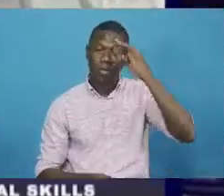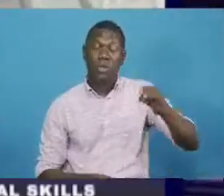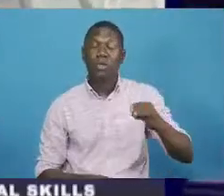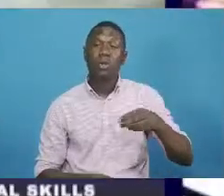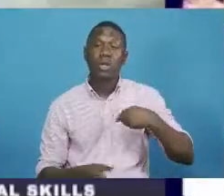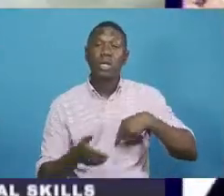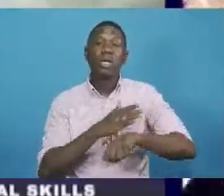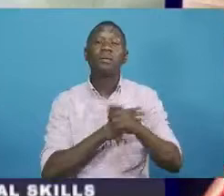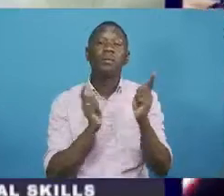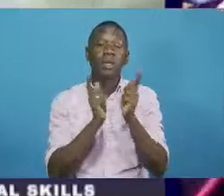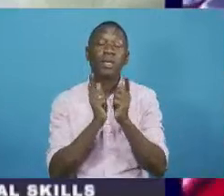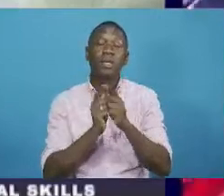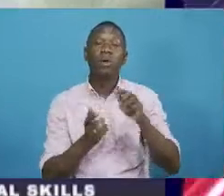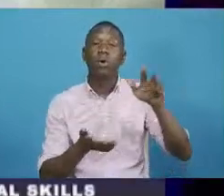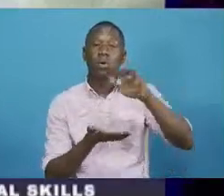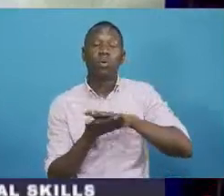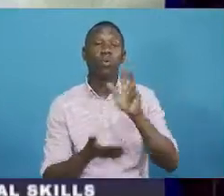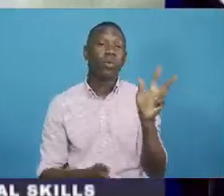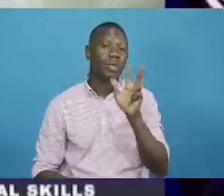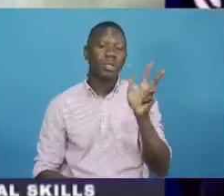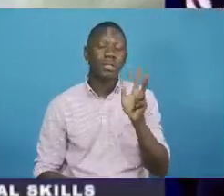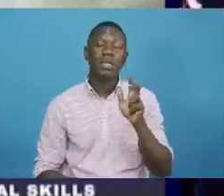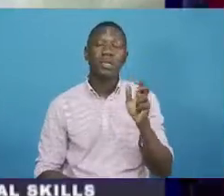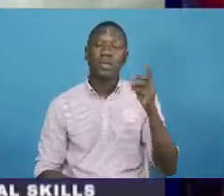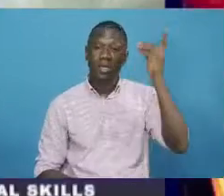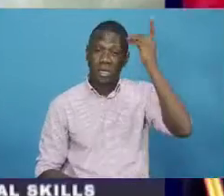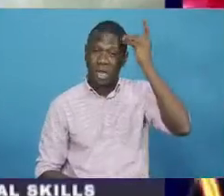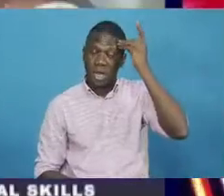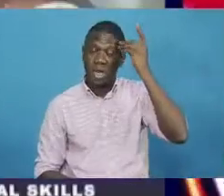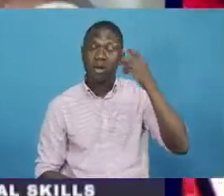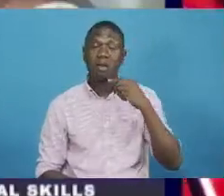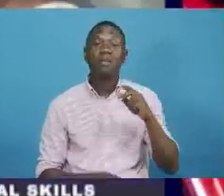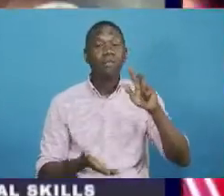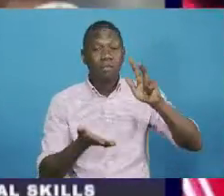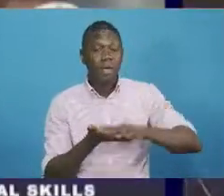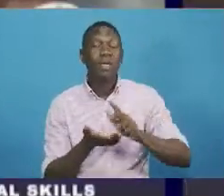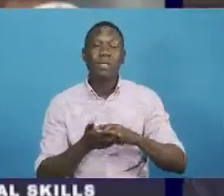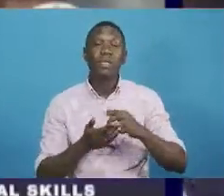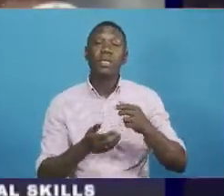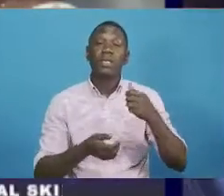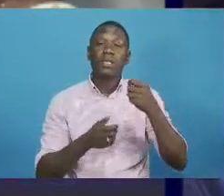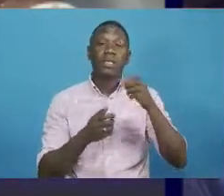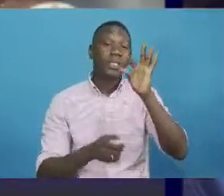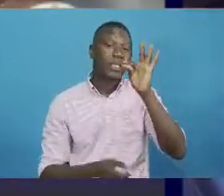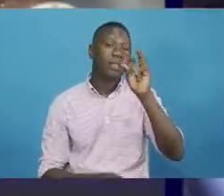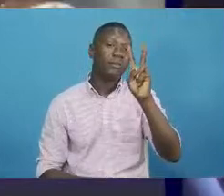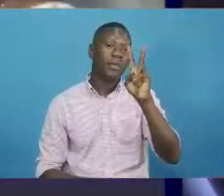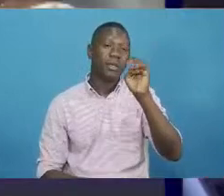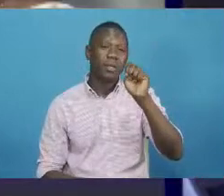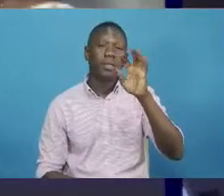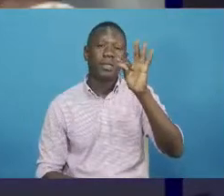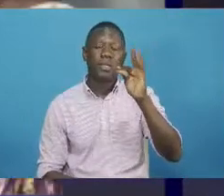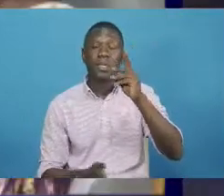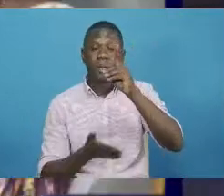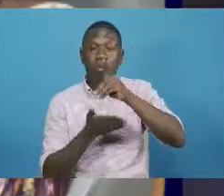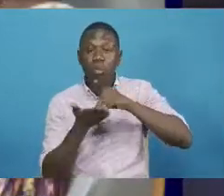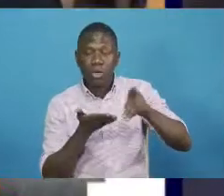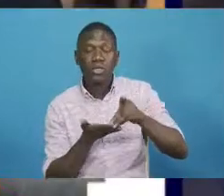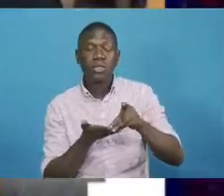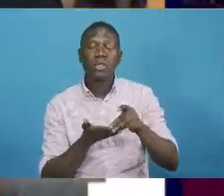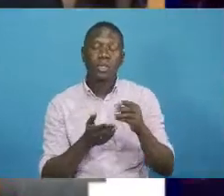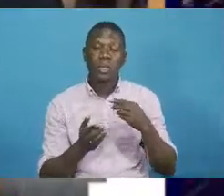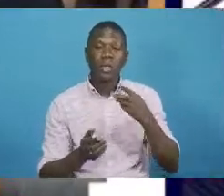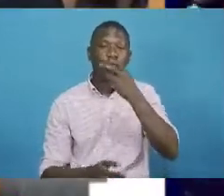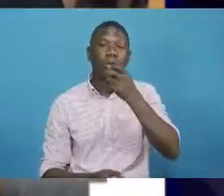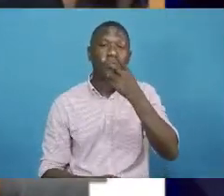Dhaka office on Wednesday, validated the National Technical and Vocational Education and Training TVET policy to 2021